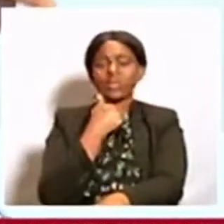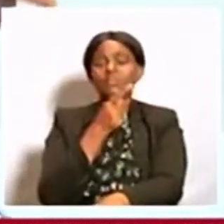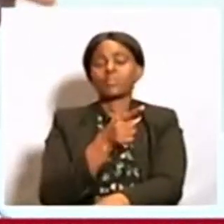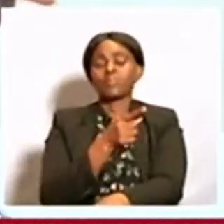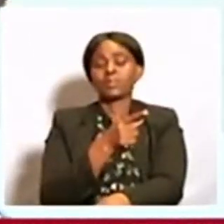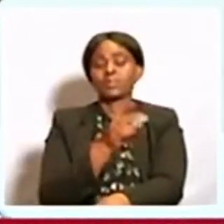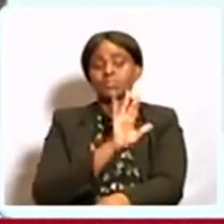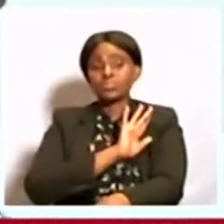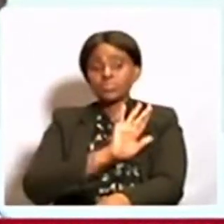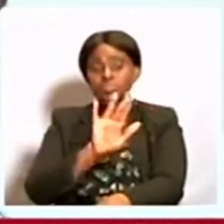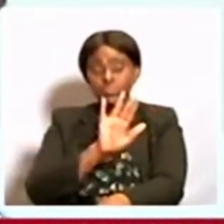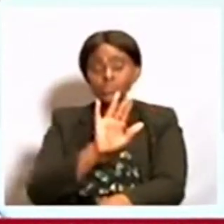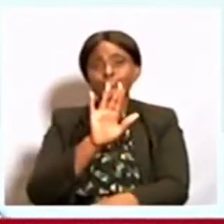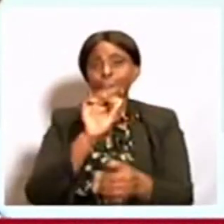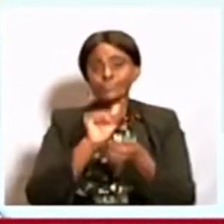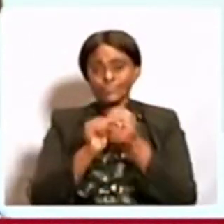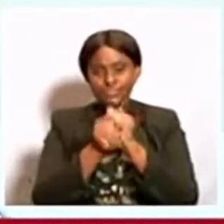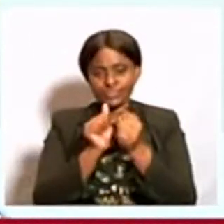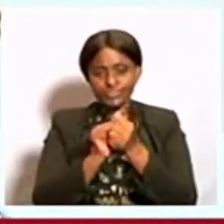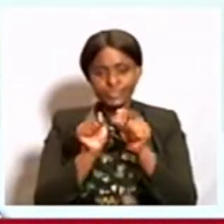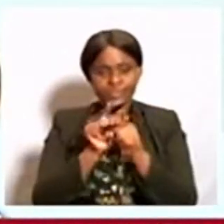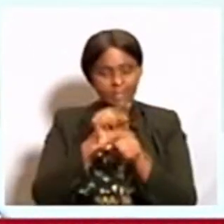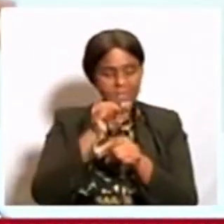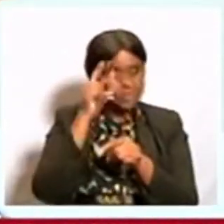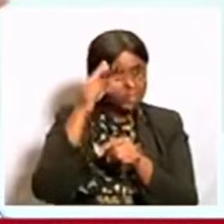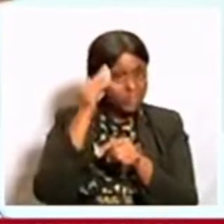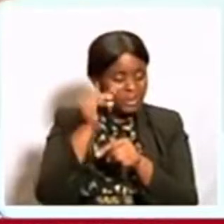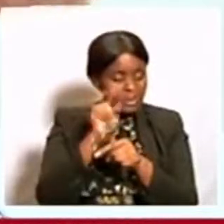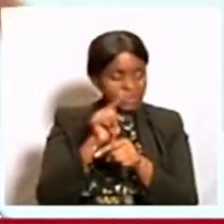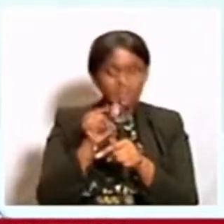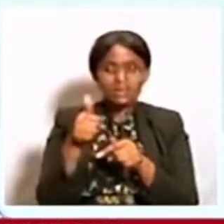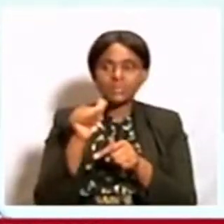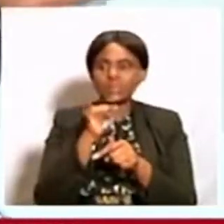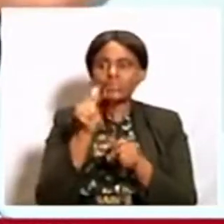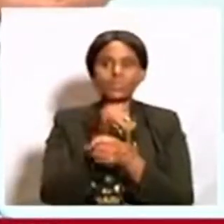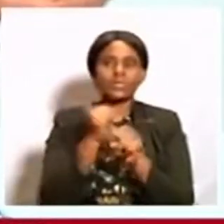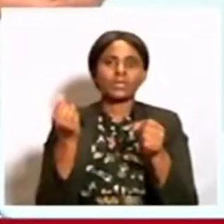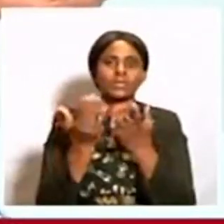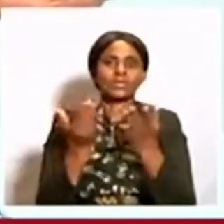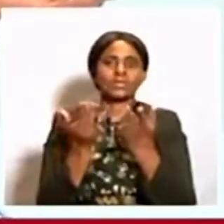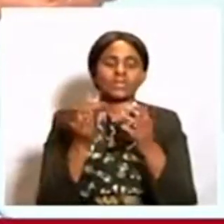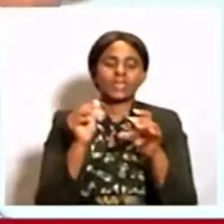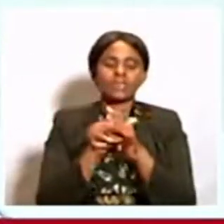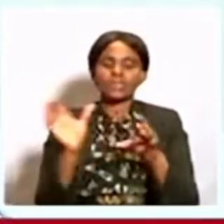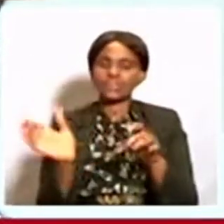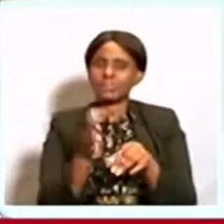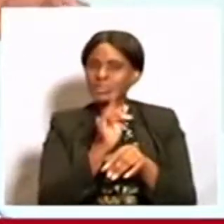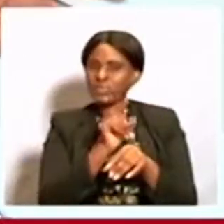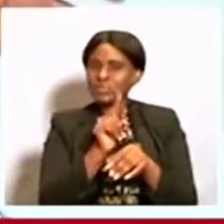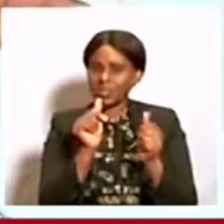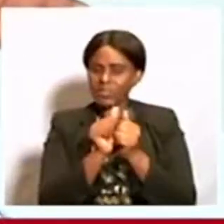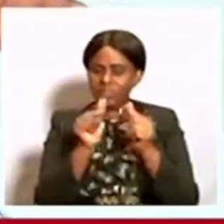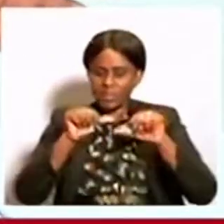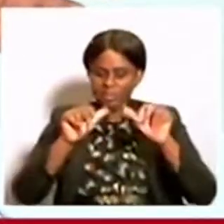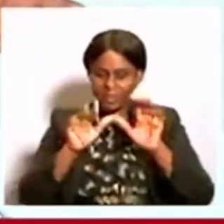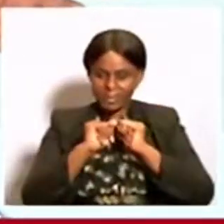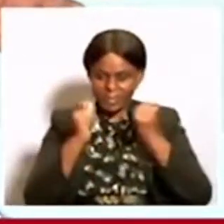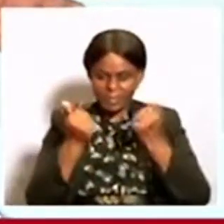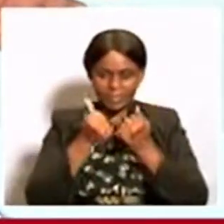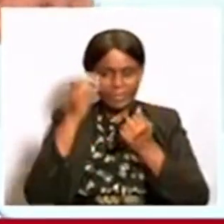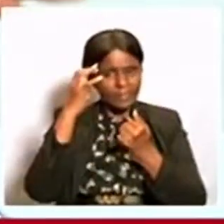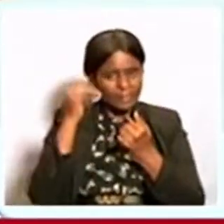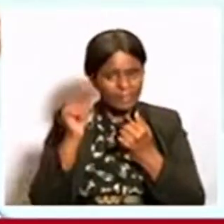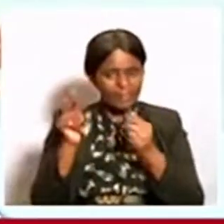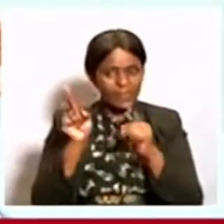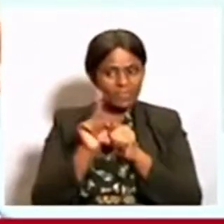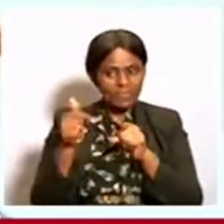that particular query. And this is the reason as to why they could not resolve behind the curtains with the Auditor General's office.